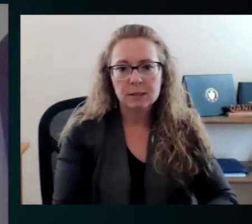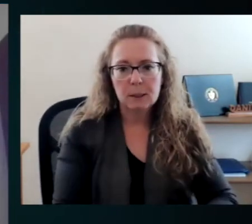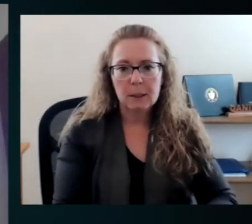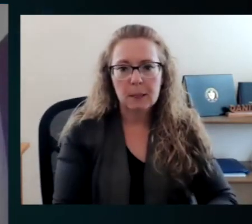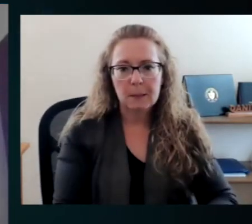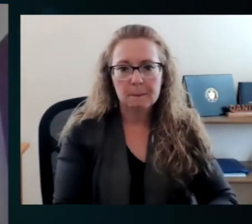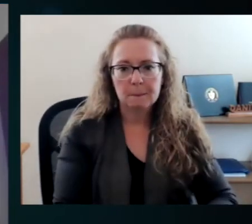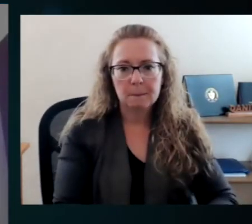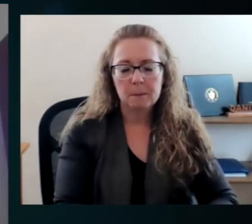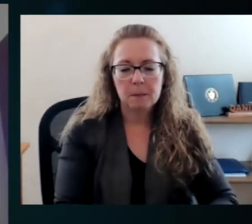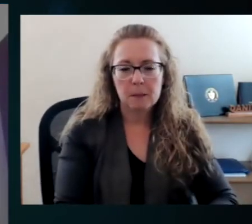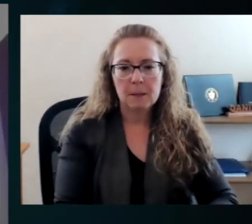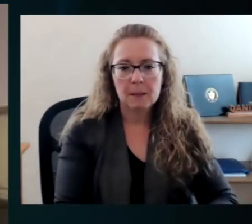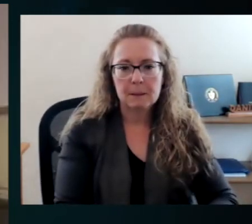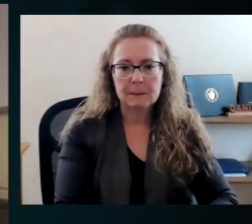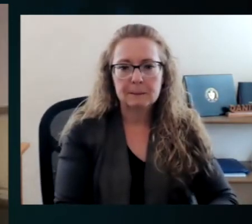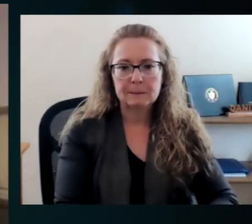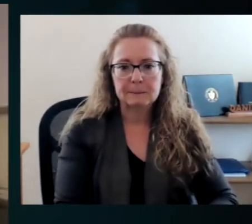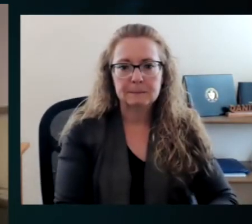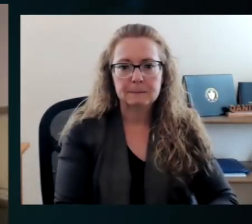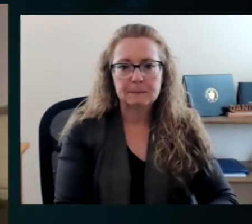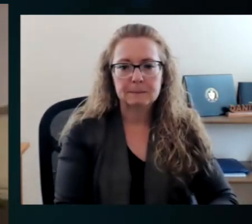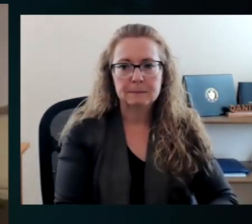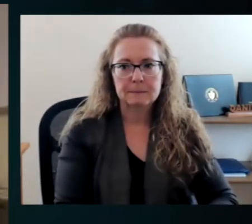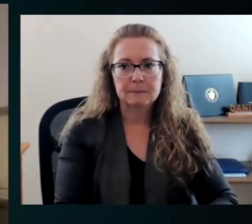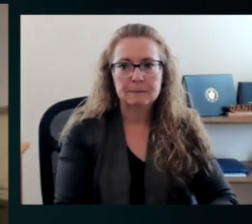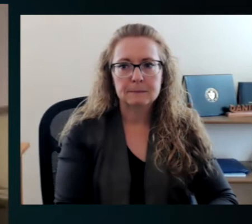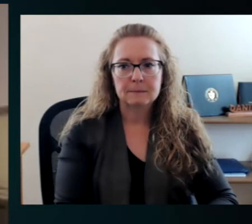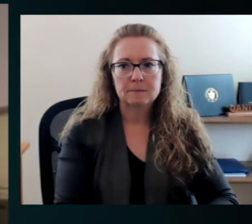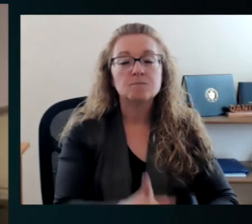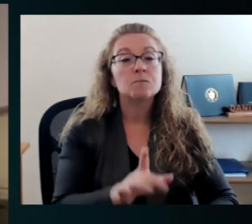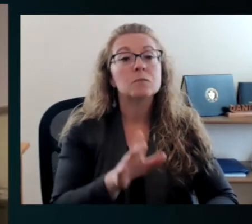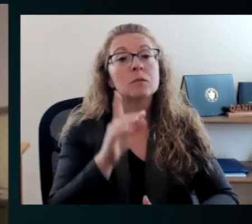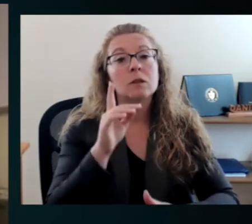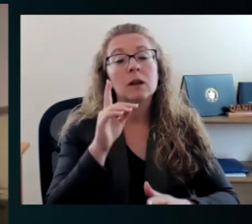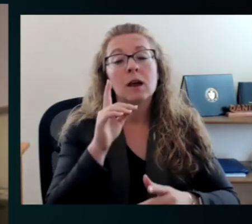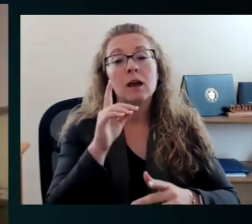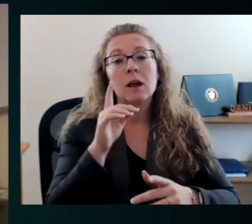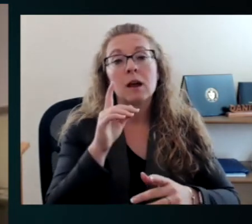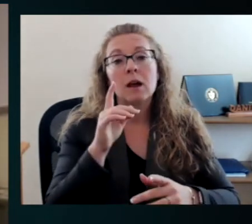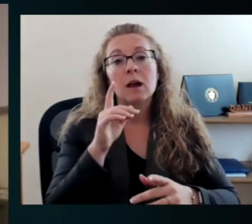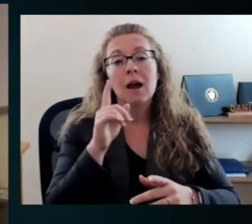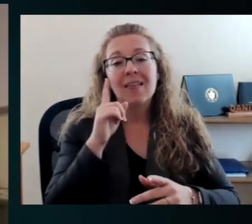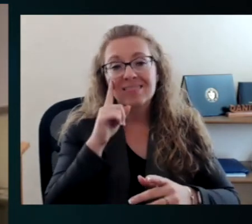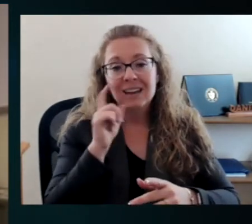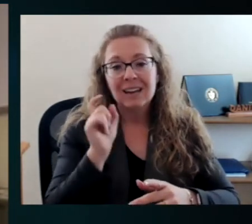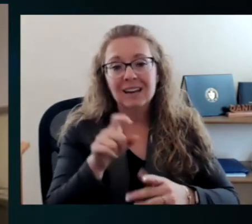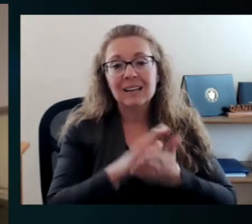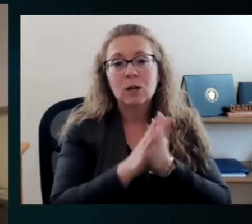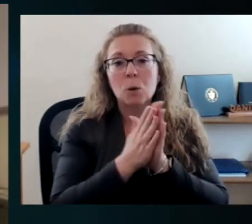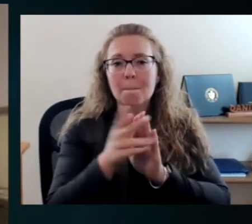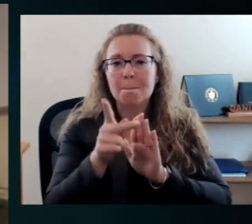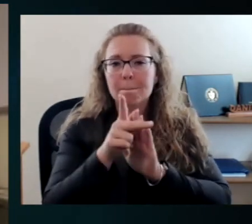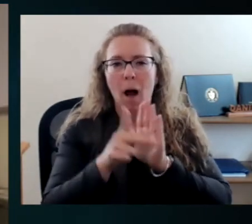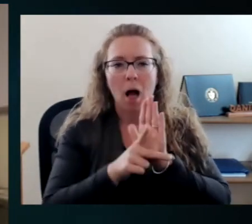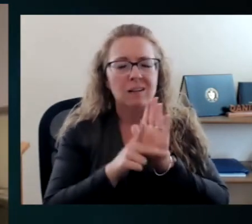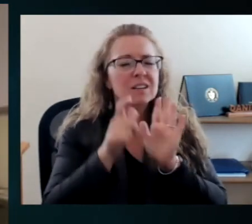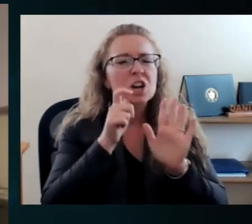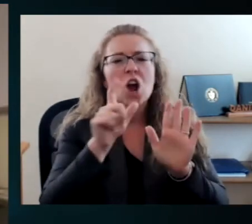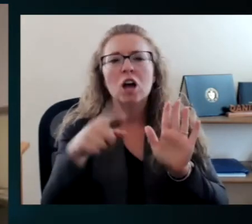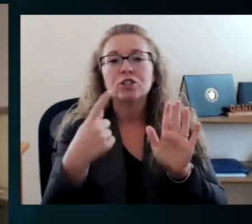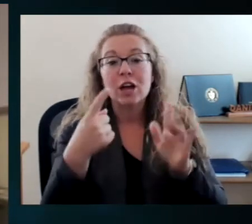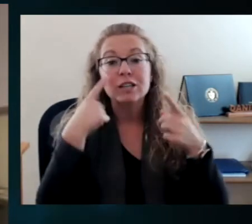point. The first thing is, just as a stopgap, I think we need to make it policy, not just something we all agree to do, but